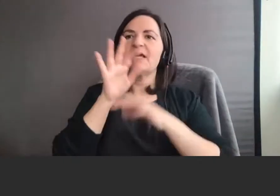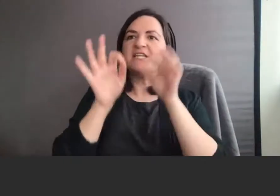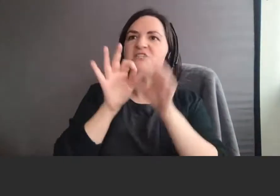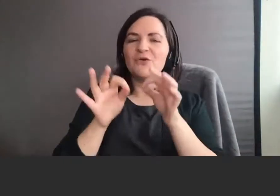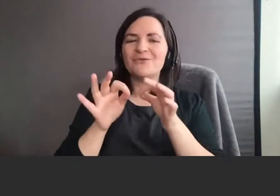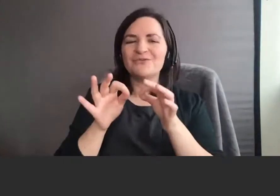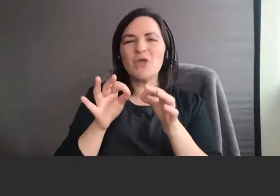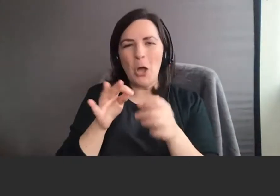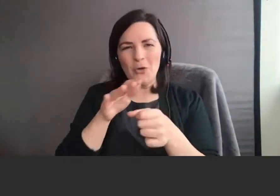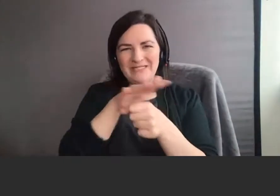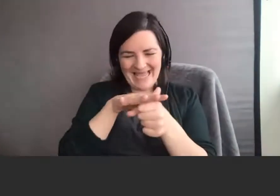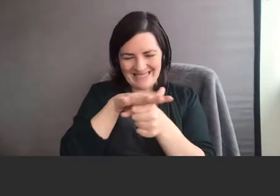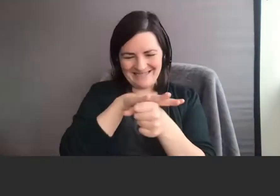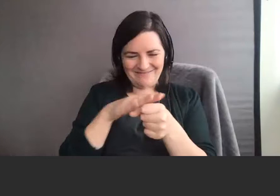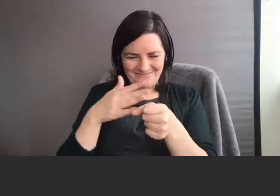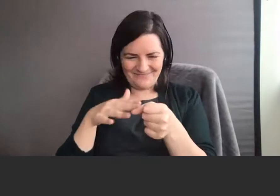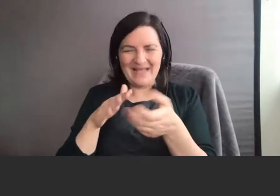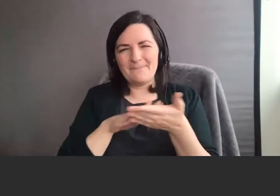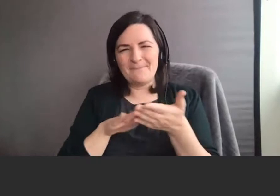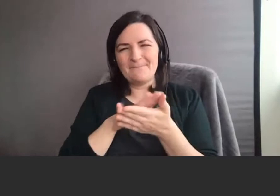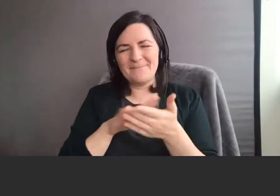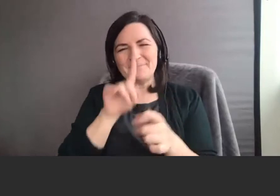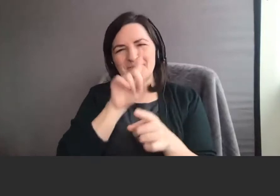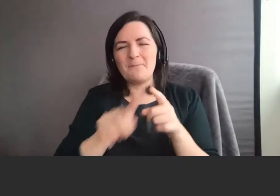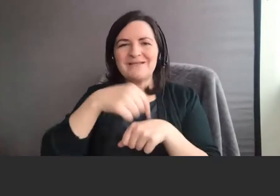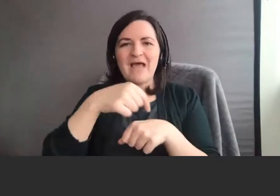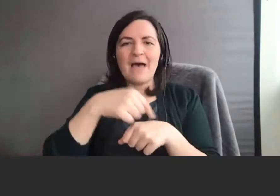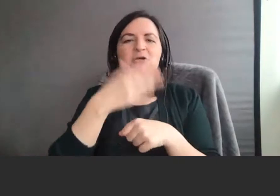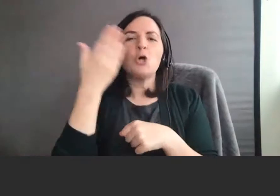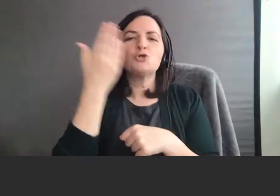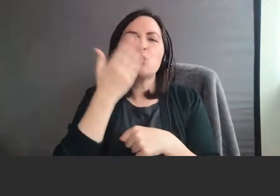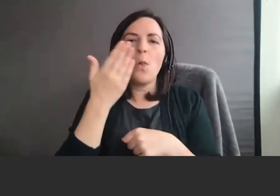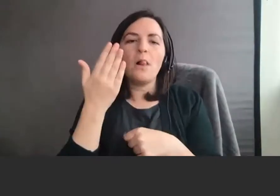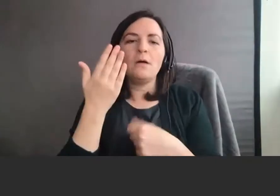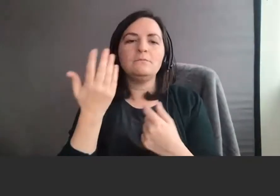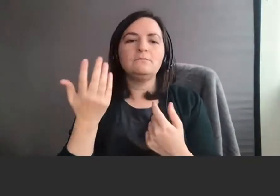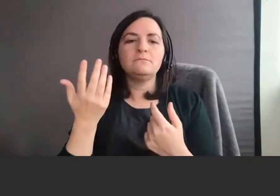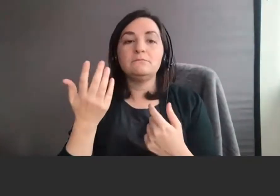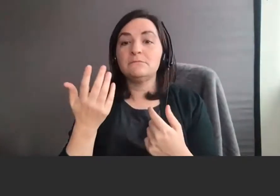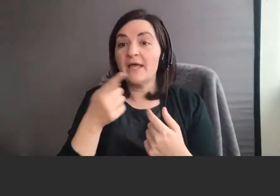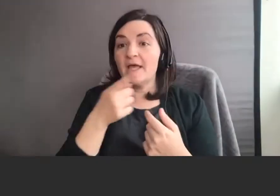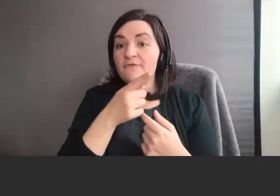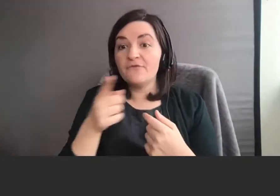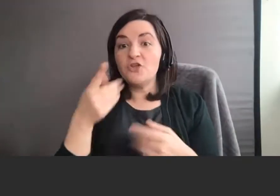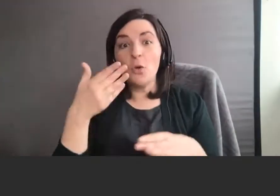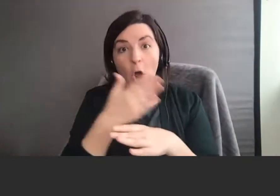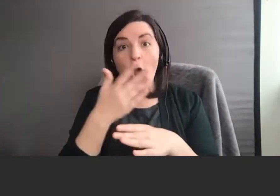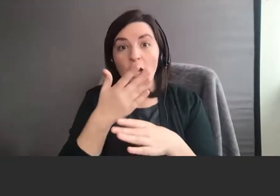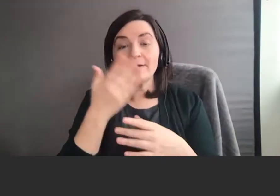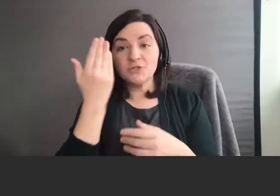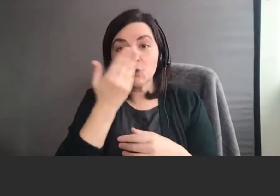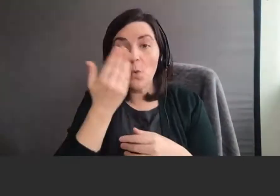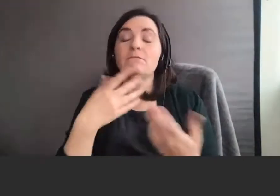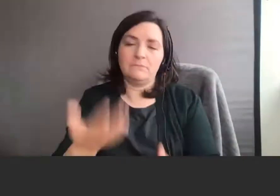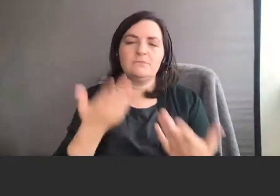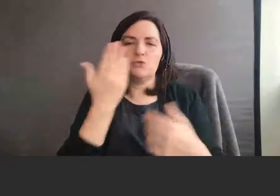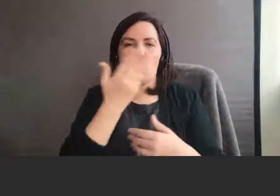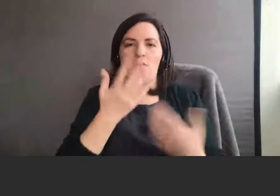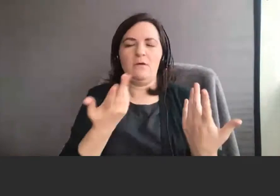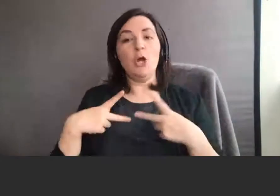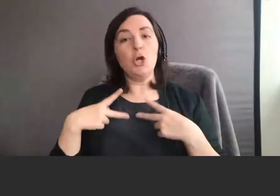setting, I mean, in most cases, it will be a school. If you work in a school, the setting will be a school. If you work